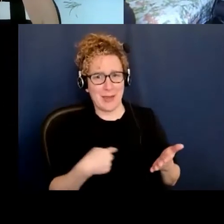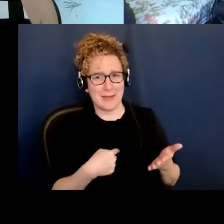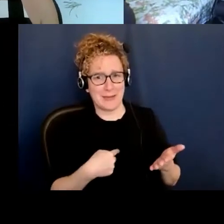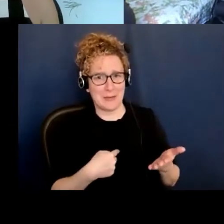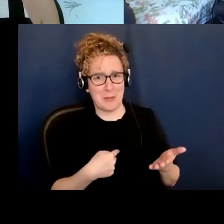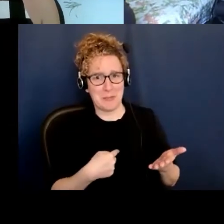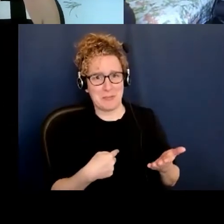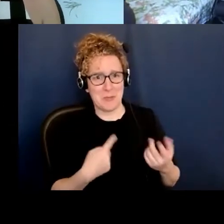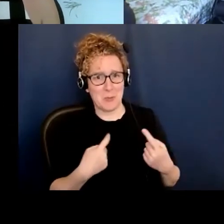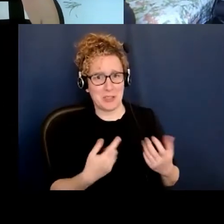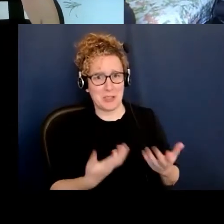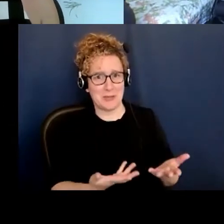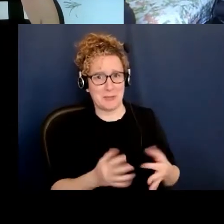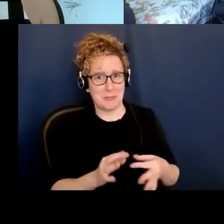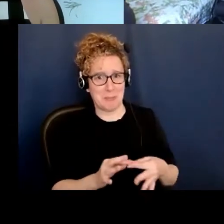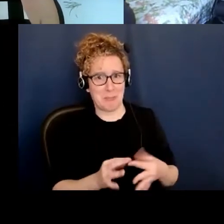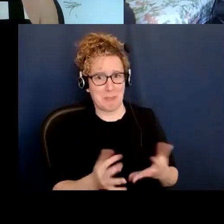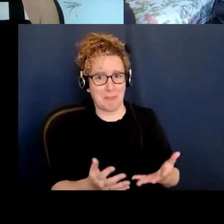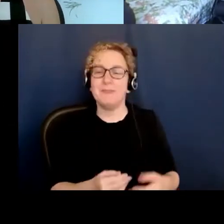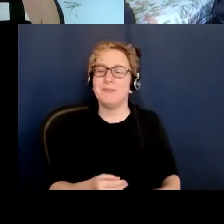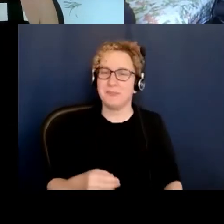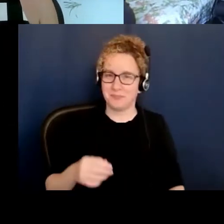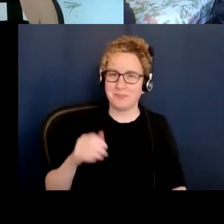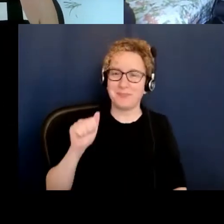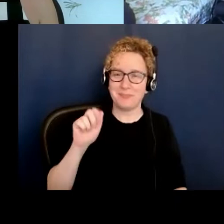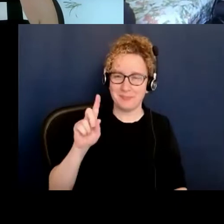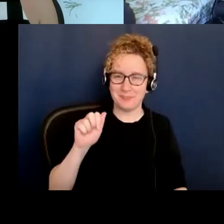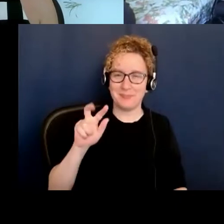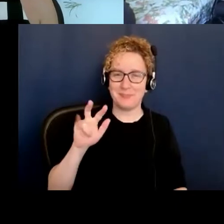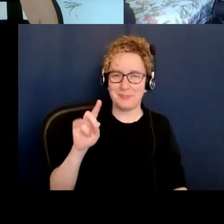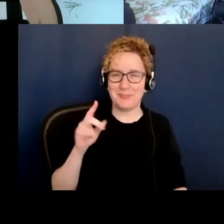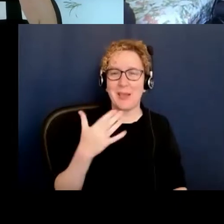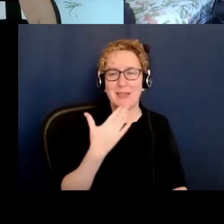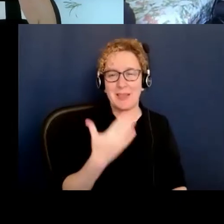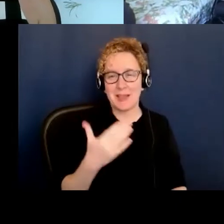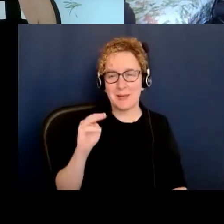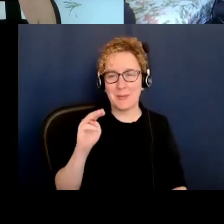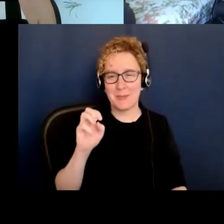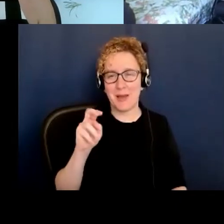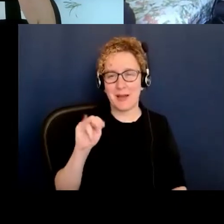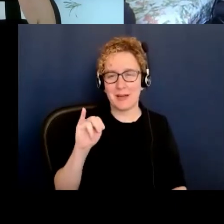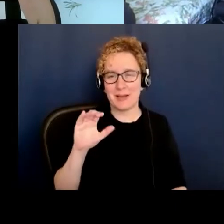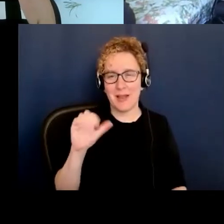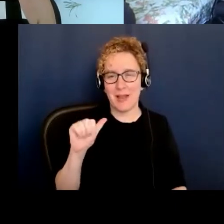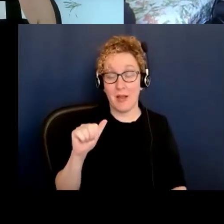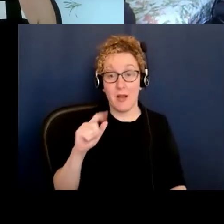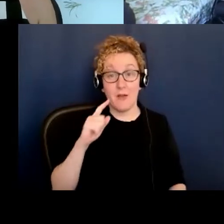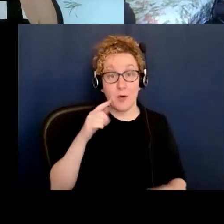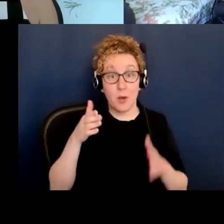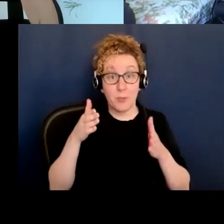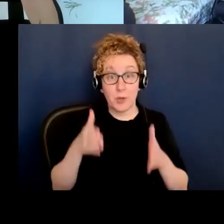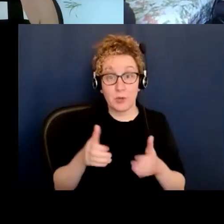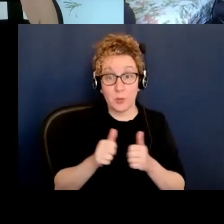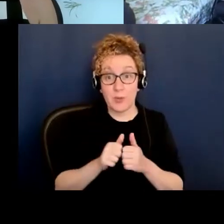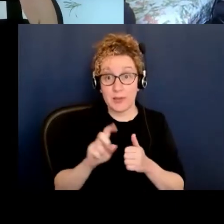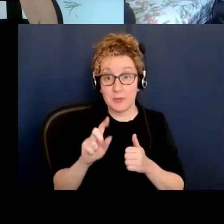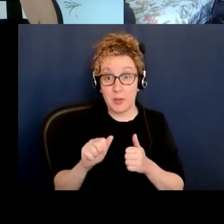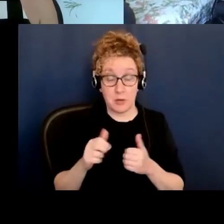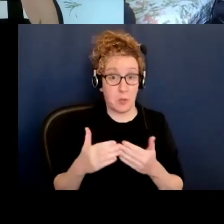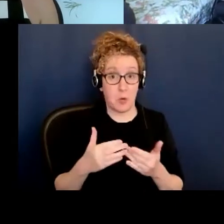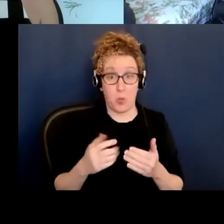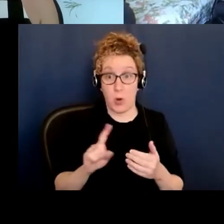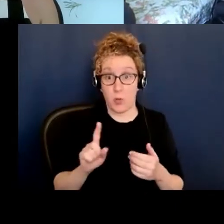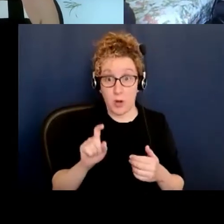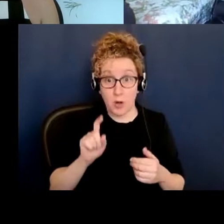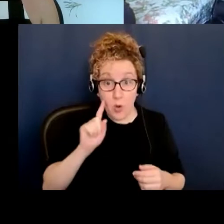I think that's great. And I think it's for a person with a disability, regardless of where you want to go, what you might want